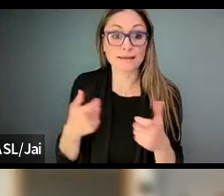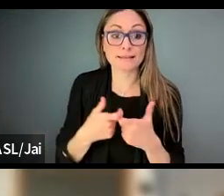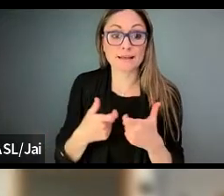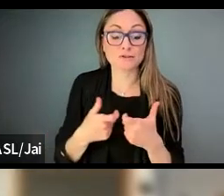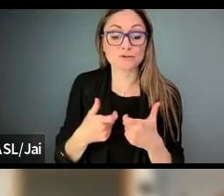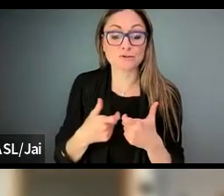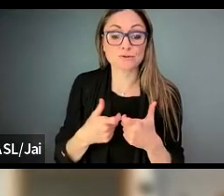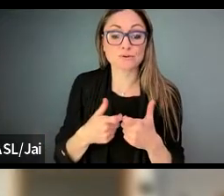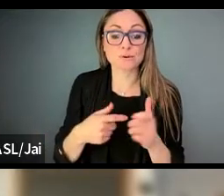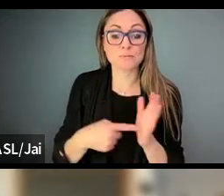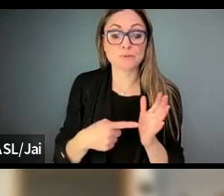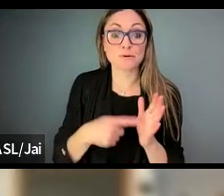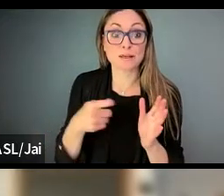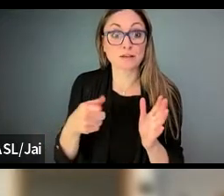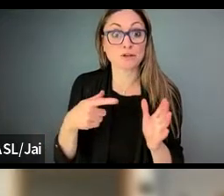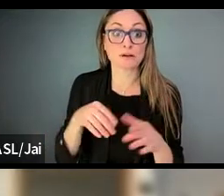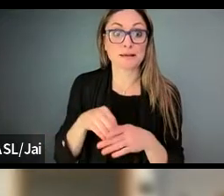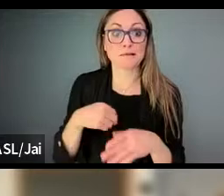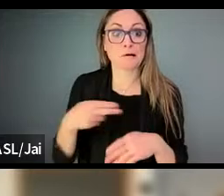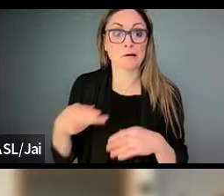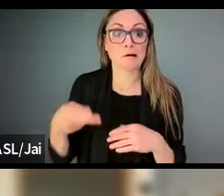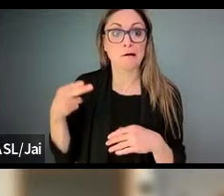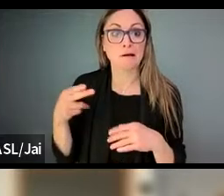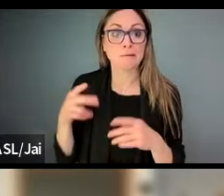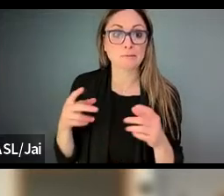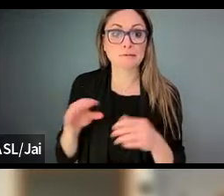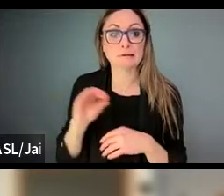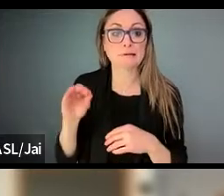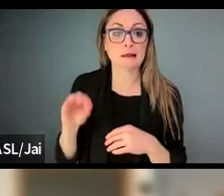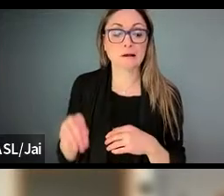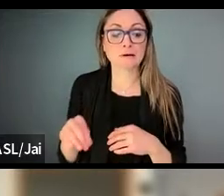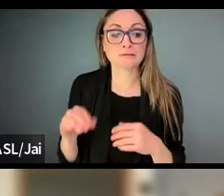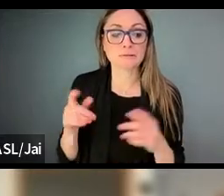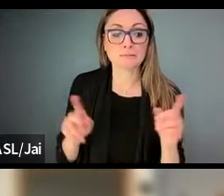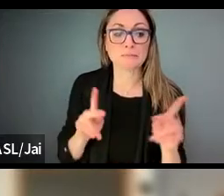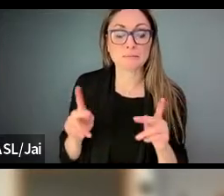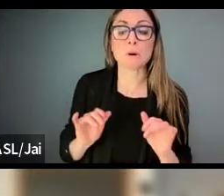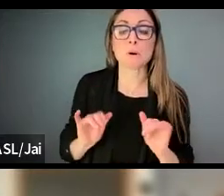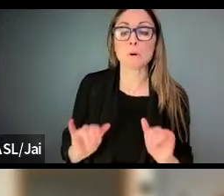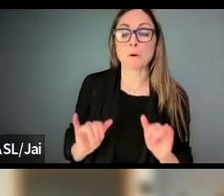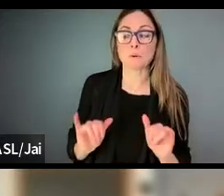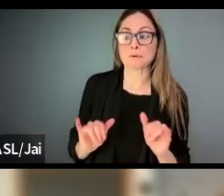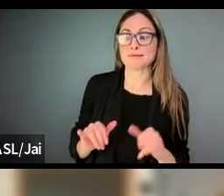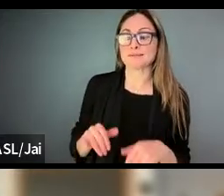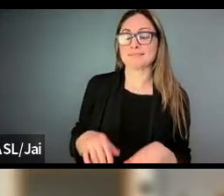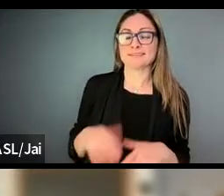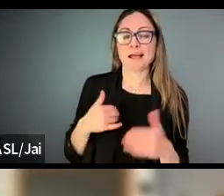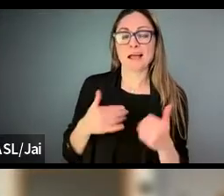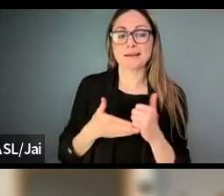high percentile of people that use electricity, that's something I can contribute to.